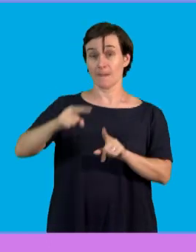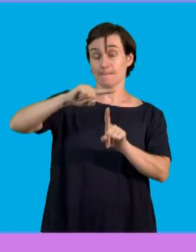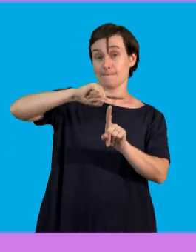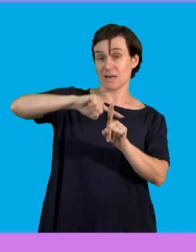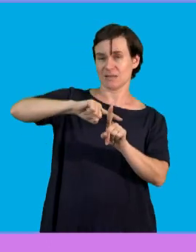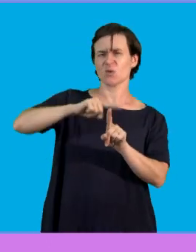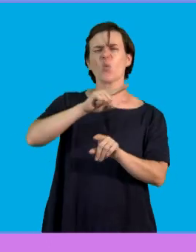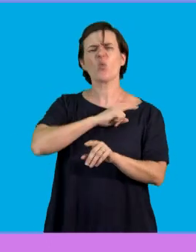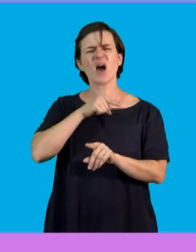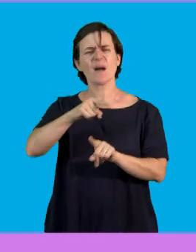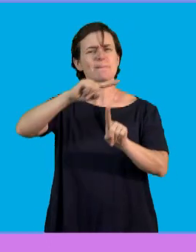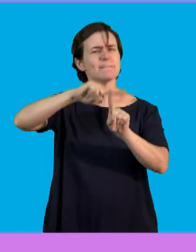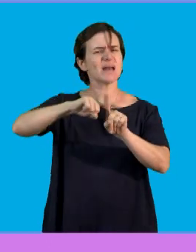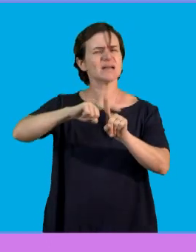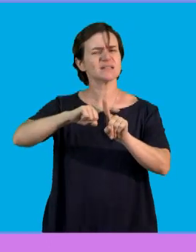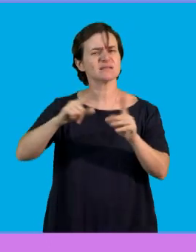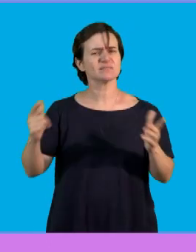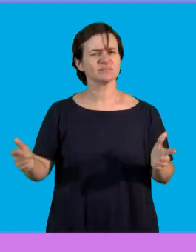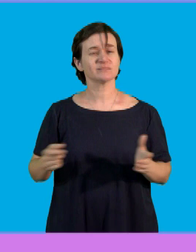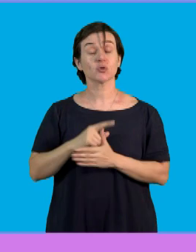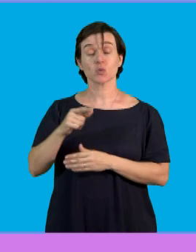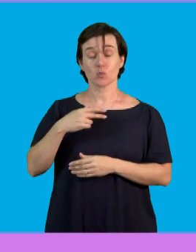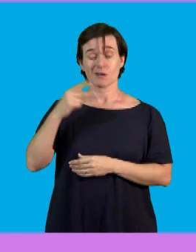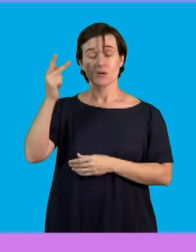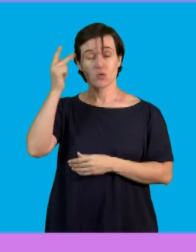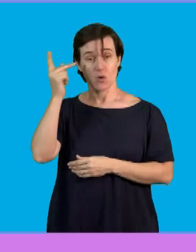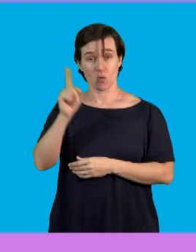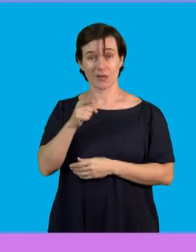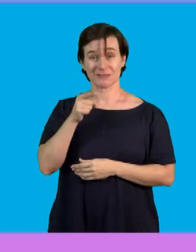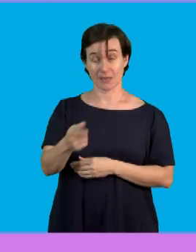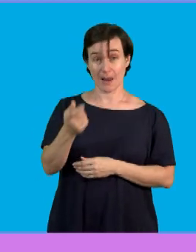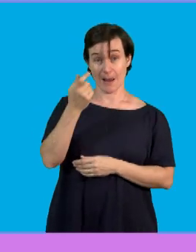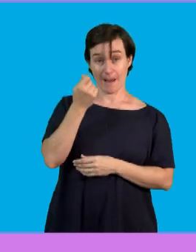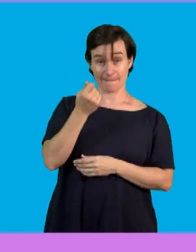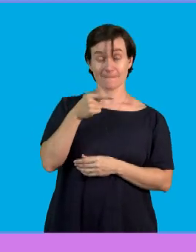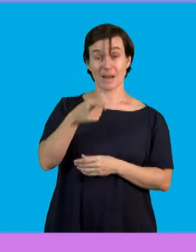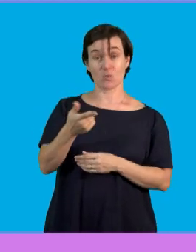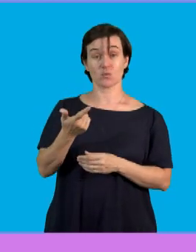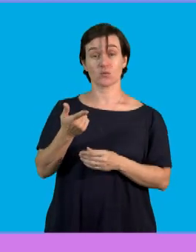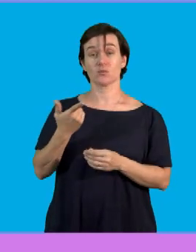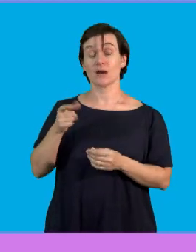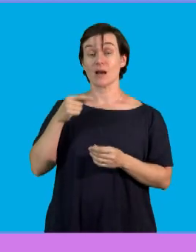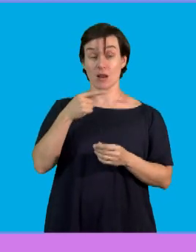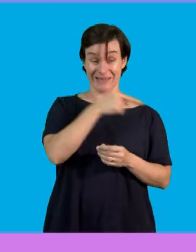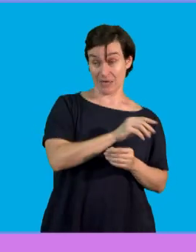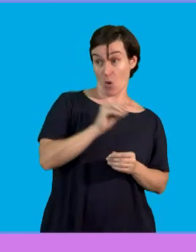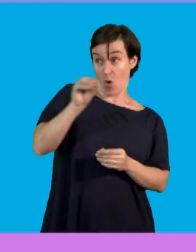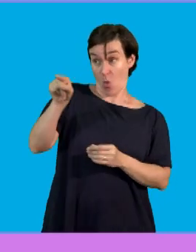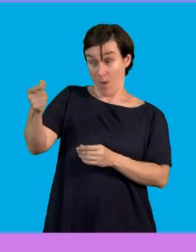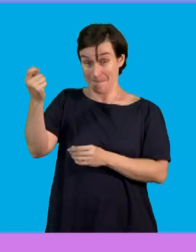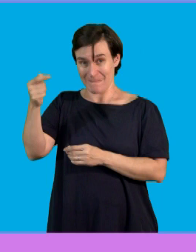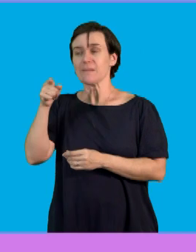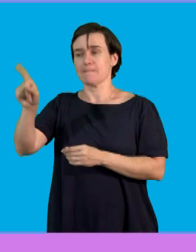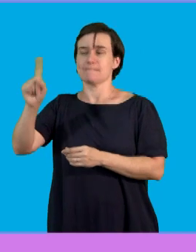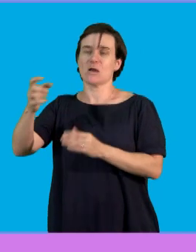Why are we saying plus? Because we know that that amount was taken out by the bank. Which amount? The balance